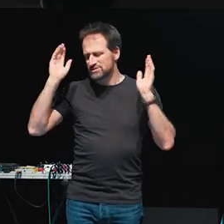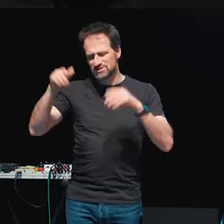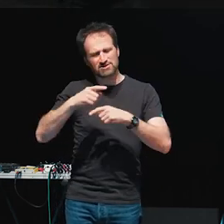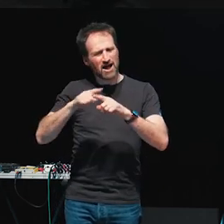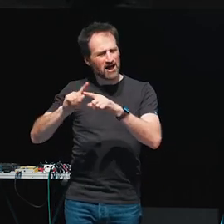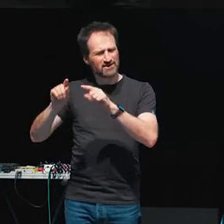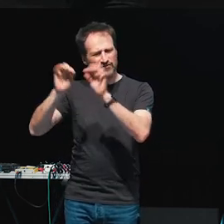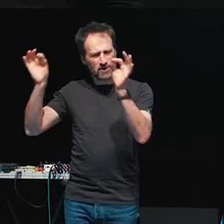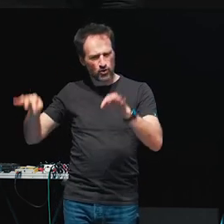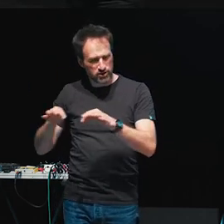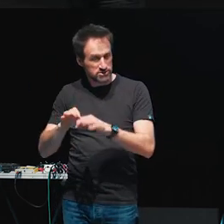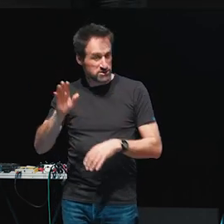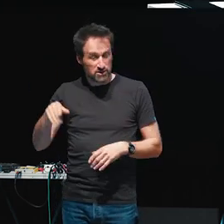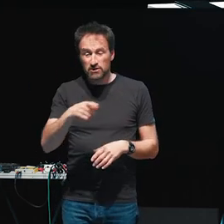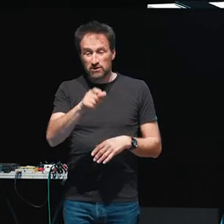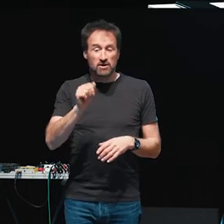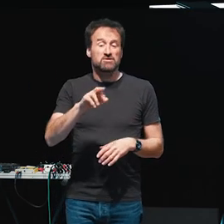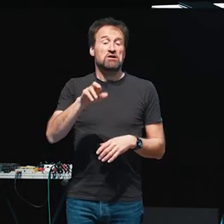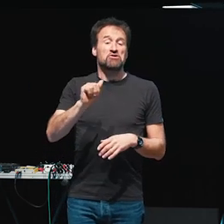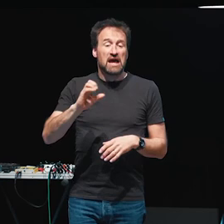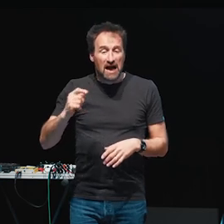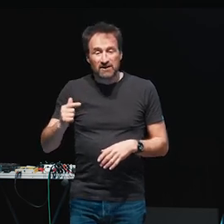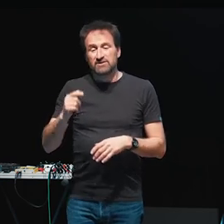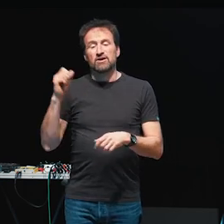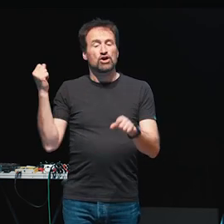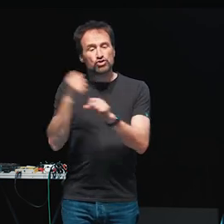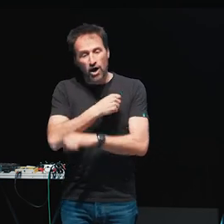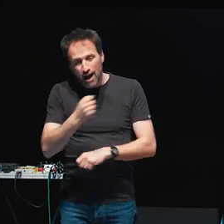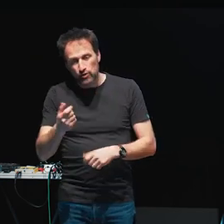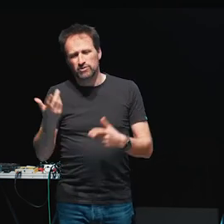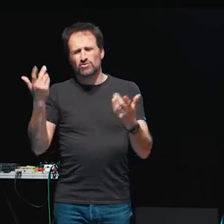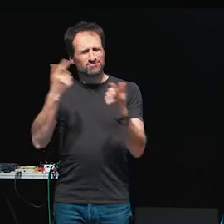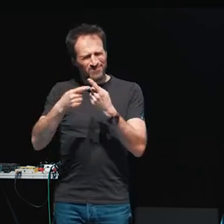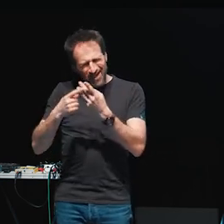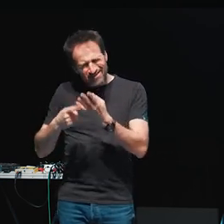also use like Knockout or React or Vue, for instance, now.